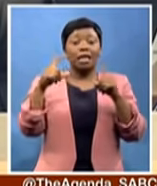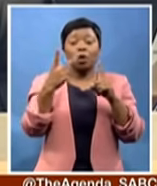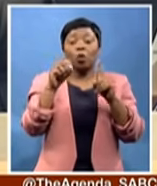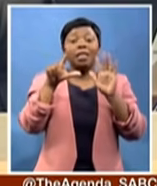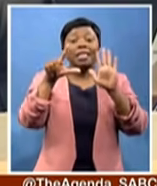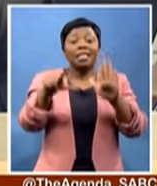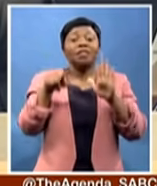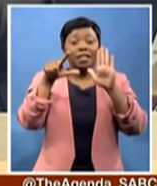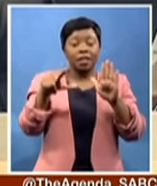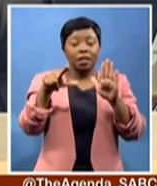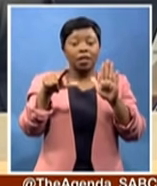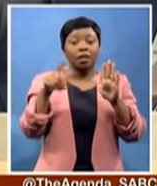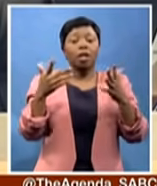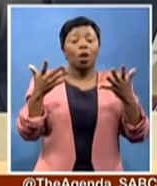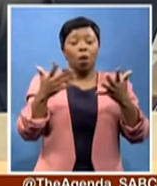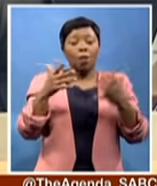conference.